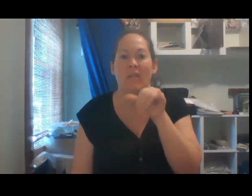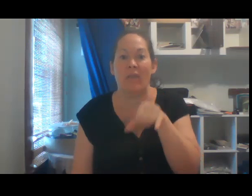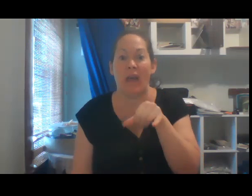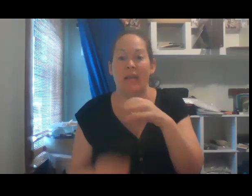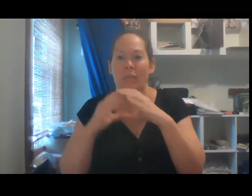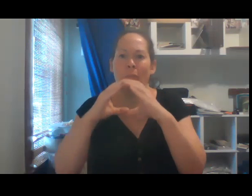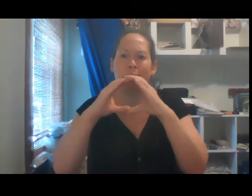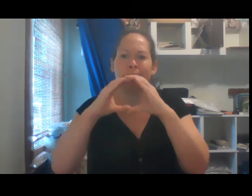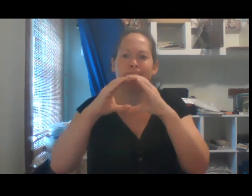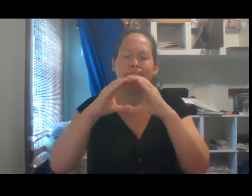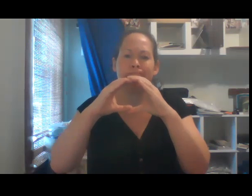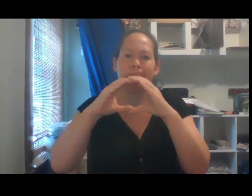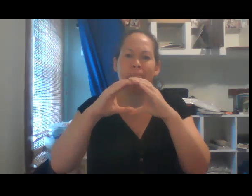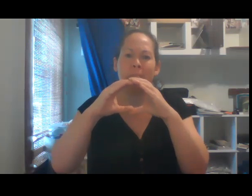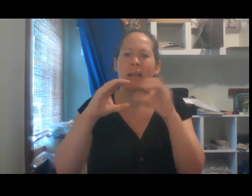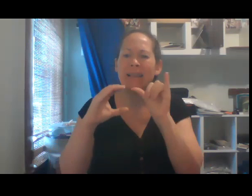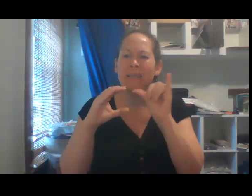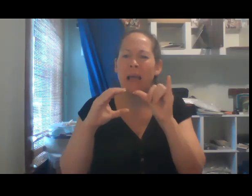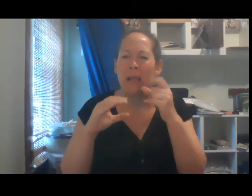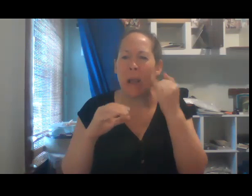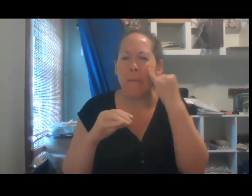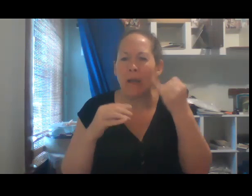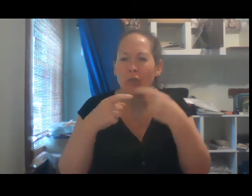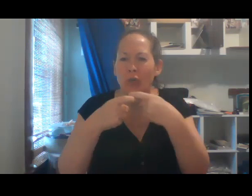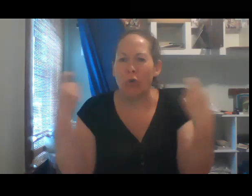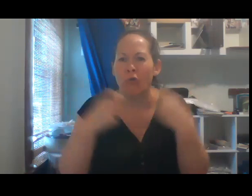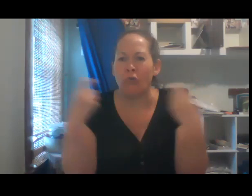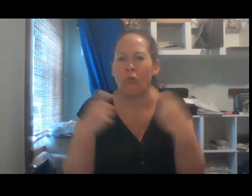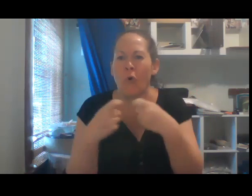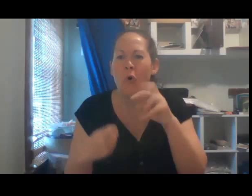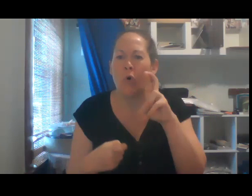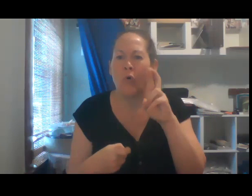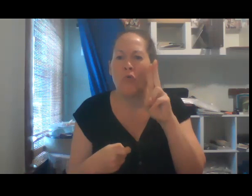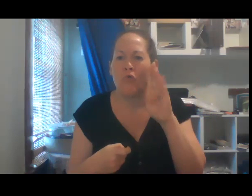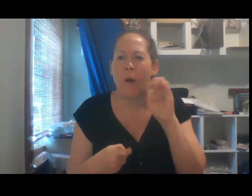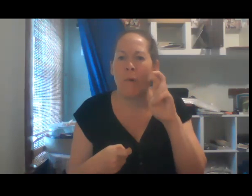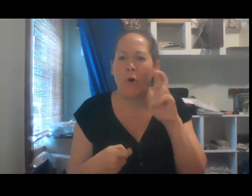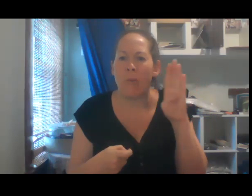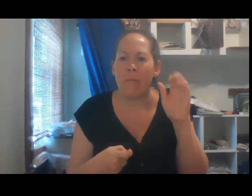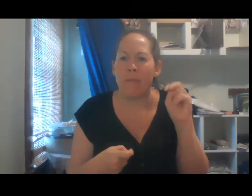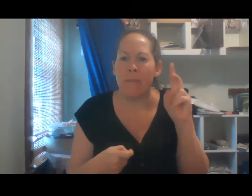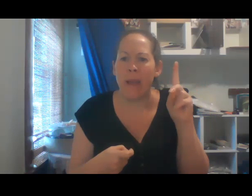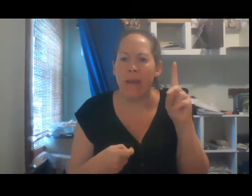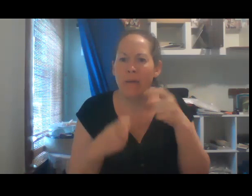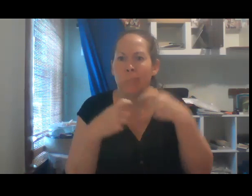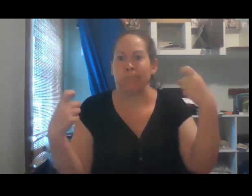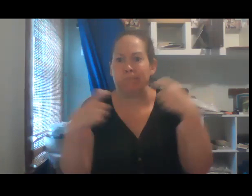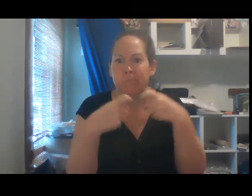force that holds this together is kind of like a rubber band. And so these are pushing out, stretching on it.